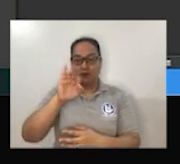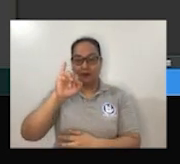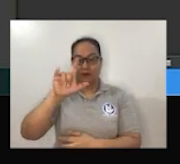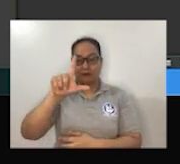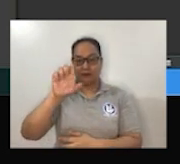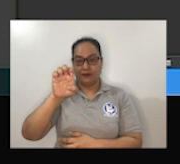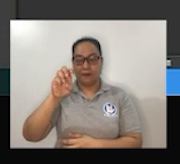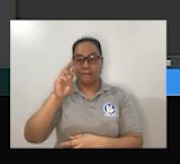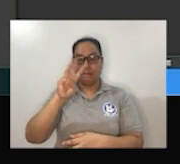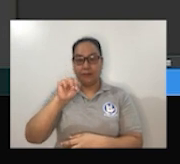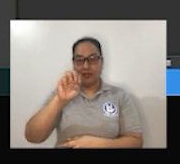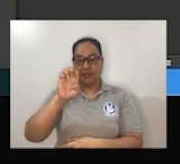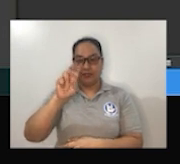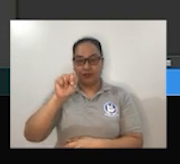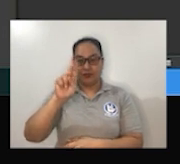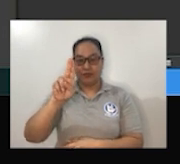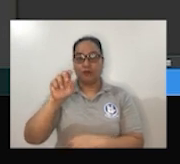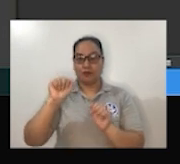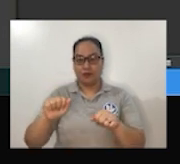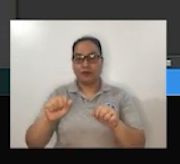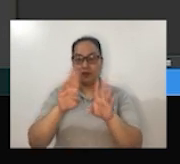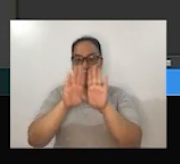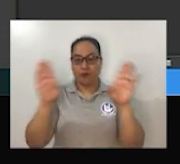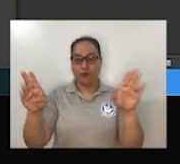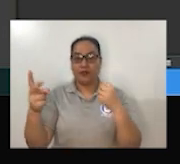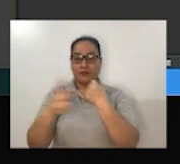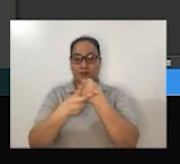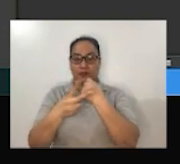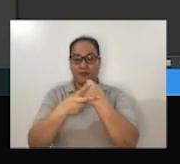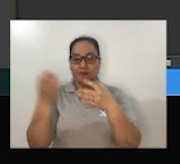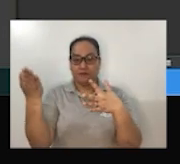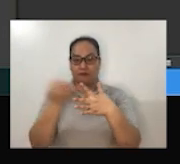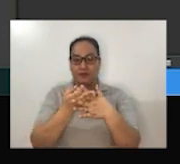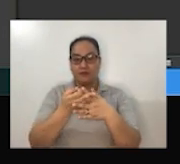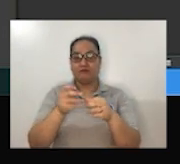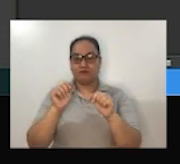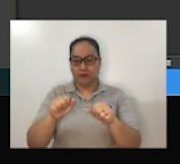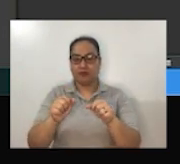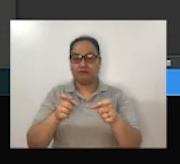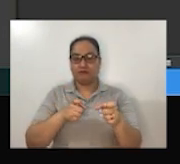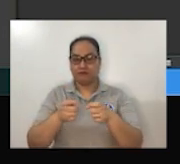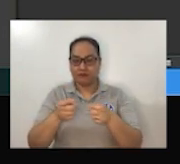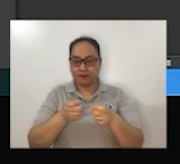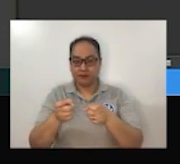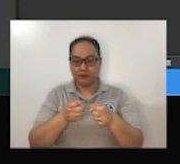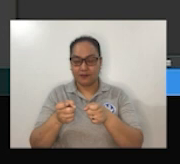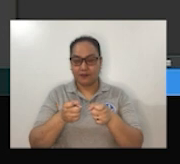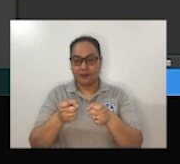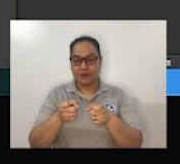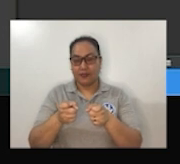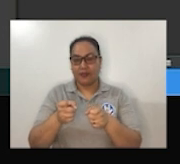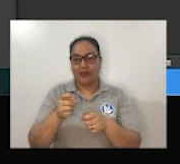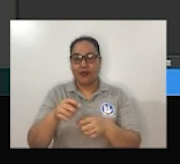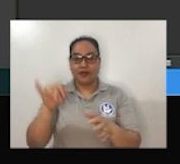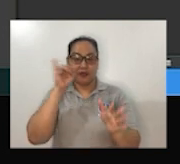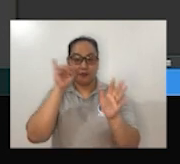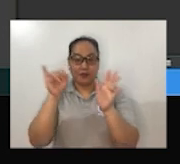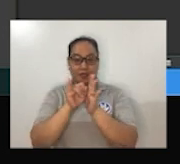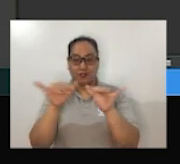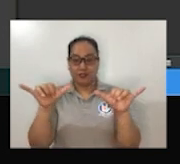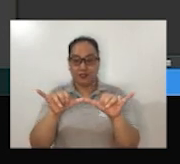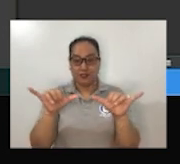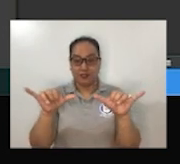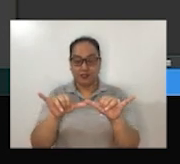open and save files. The image menu allows you to make various adjustments, such as image